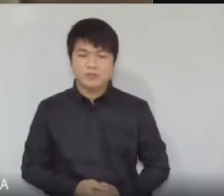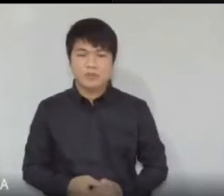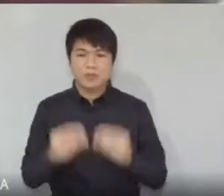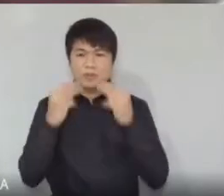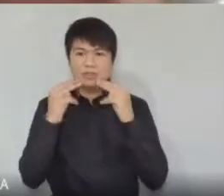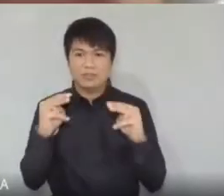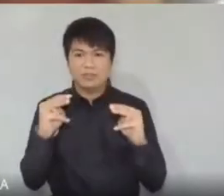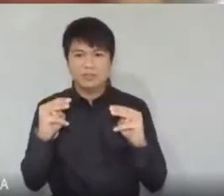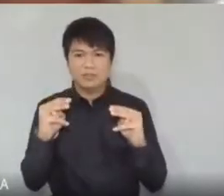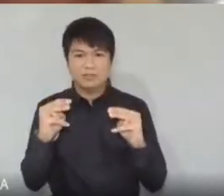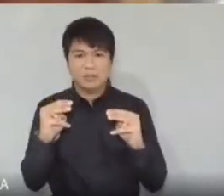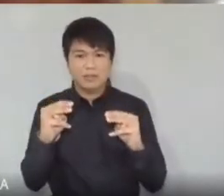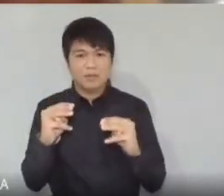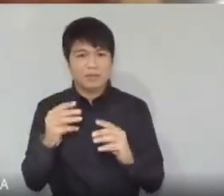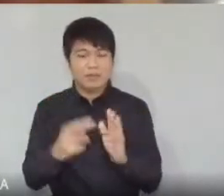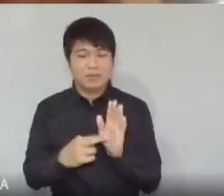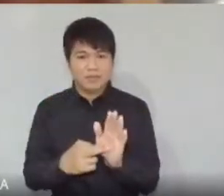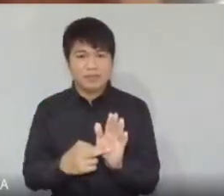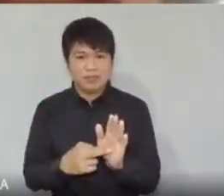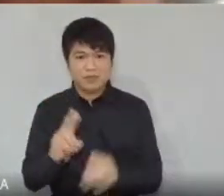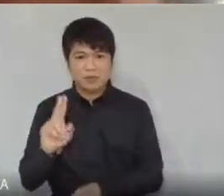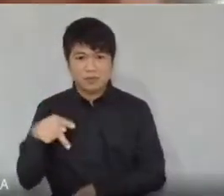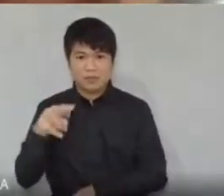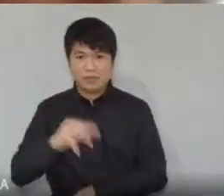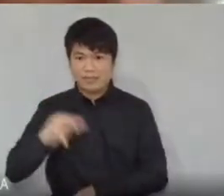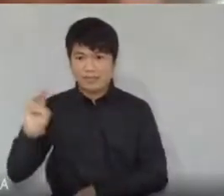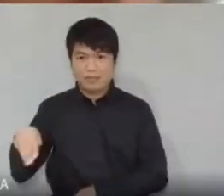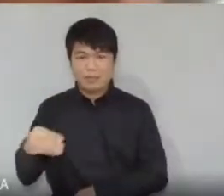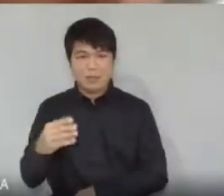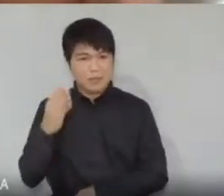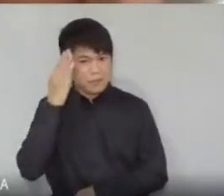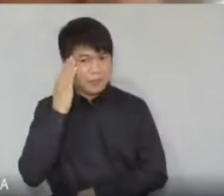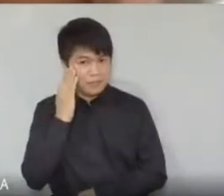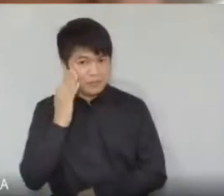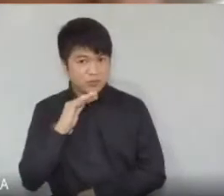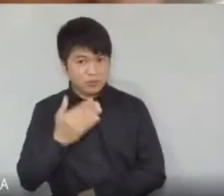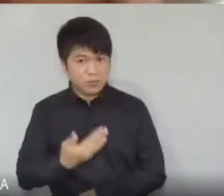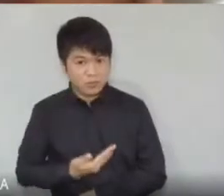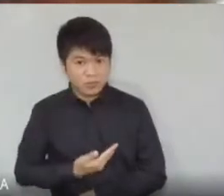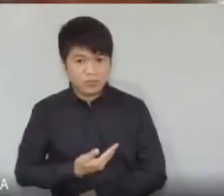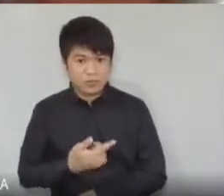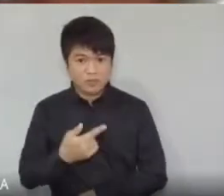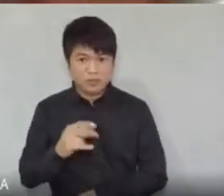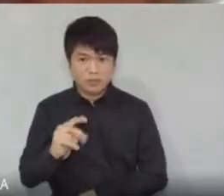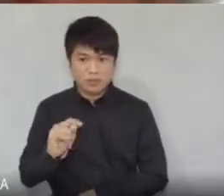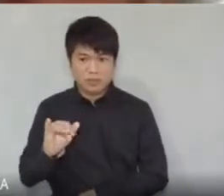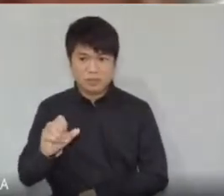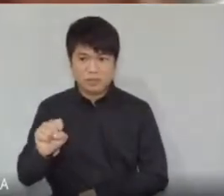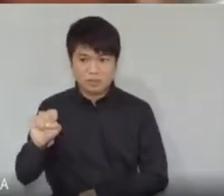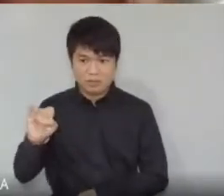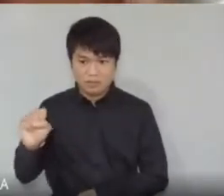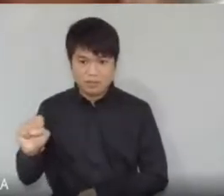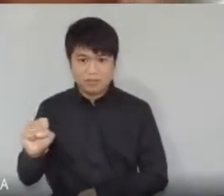siya ka-nationalist. That's why she came home. Please welcome my boss, the ever beautiful Dr.